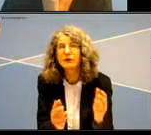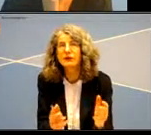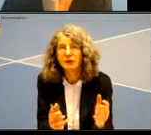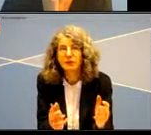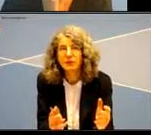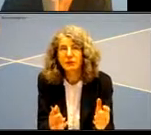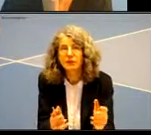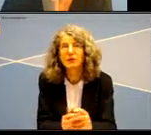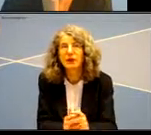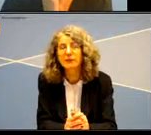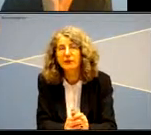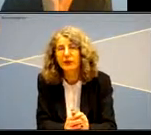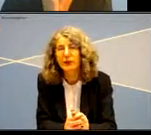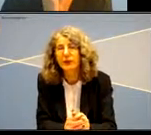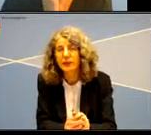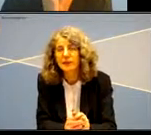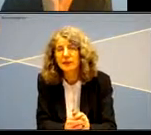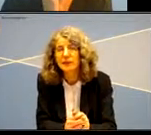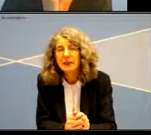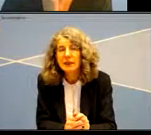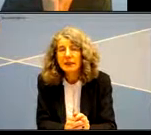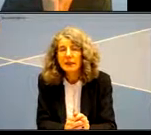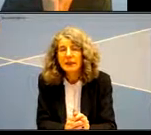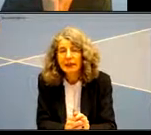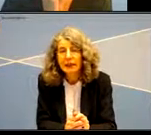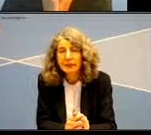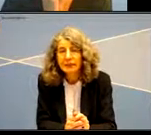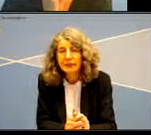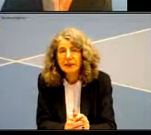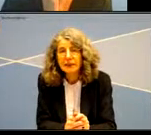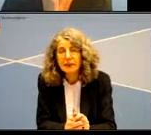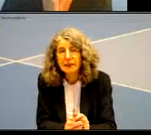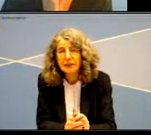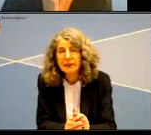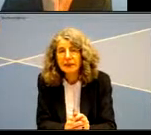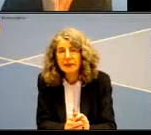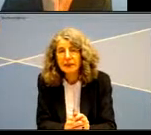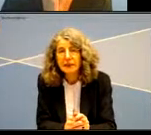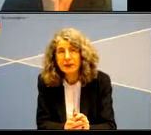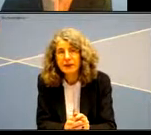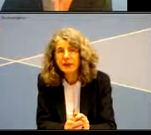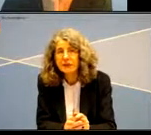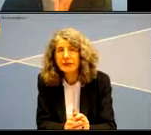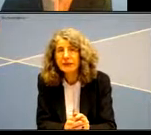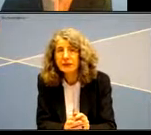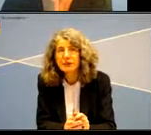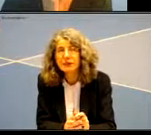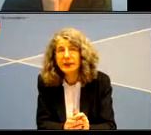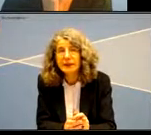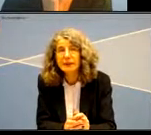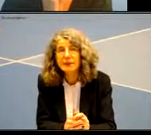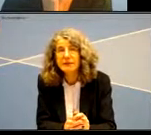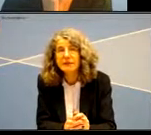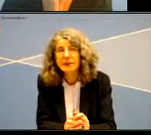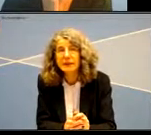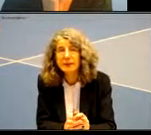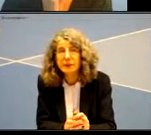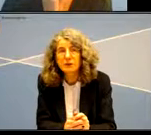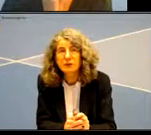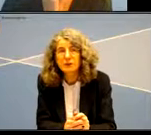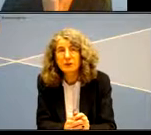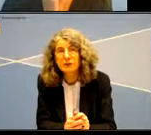holistic approach, I would like to say here. Again, the given the fact that the consumer, the energy consumer,